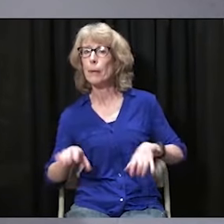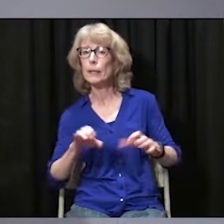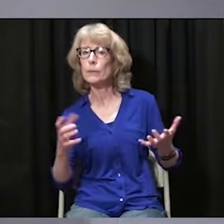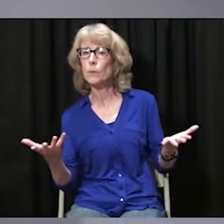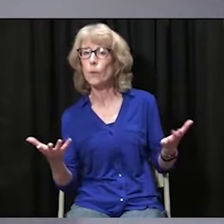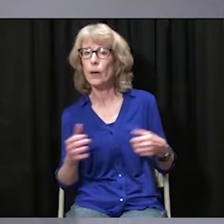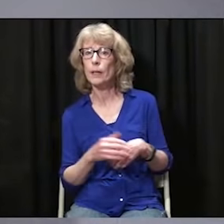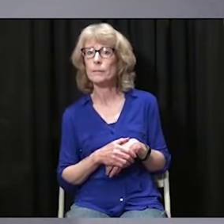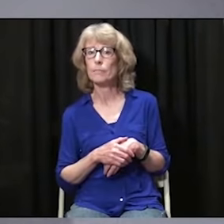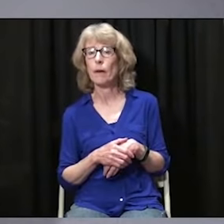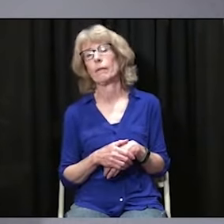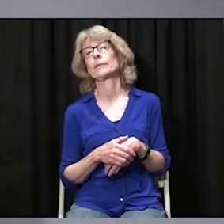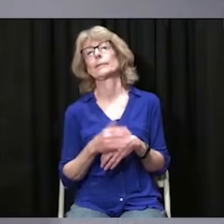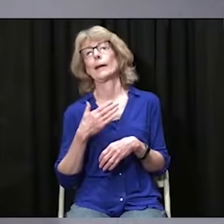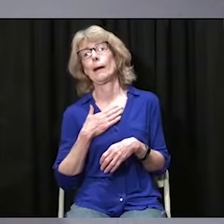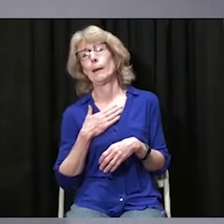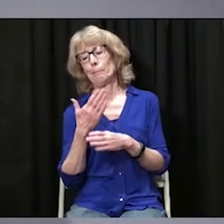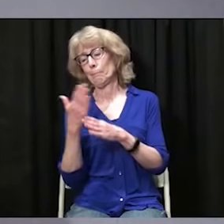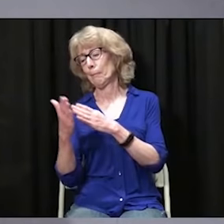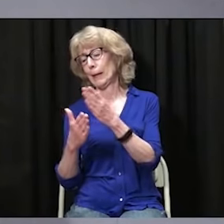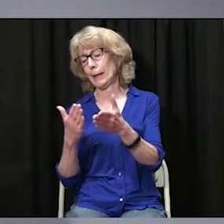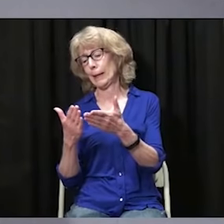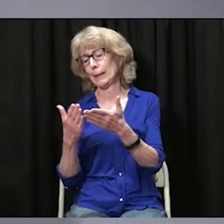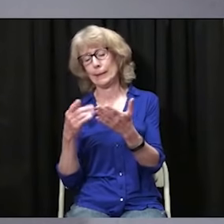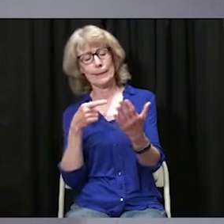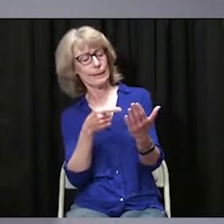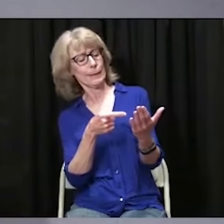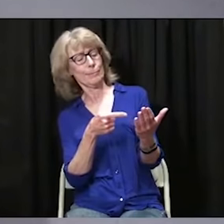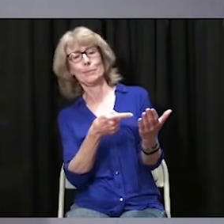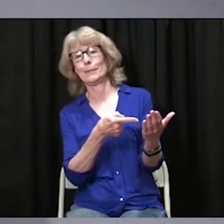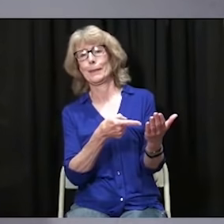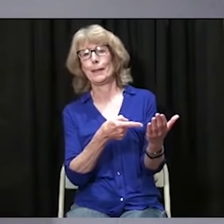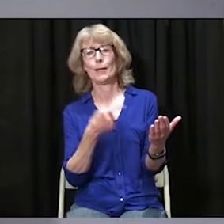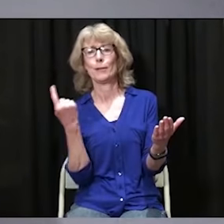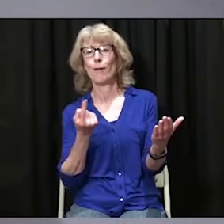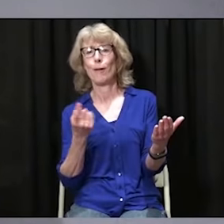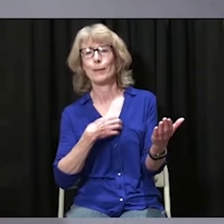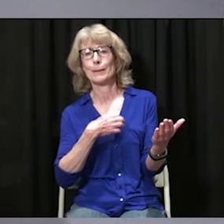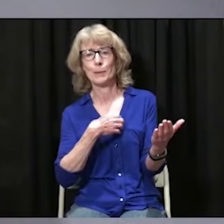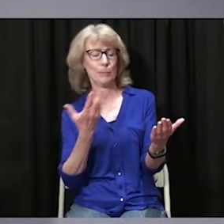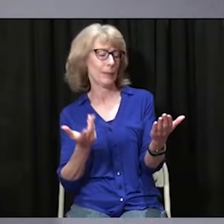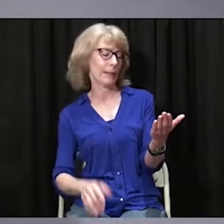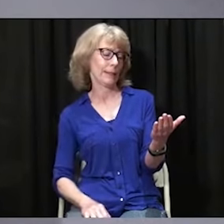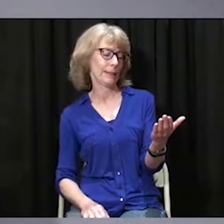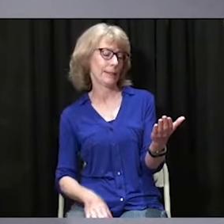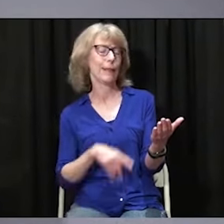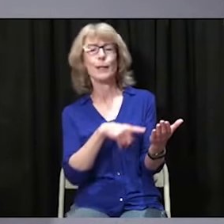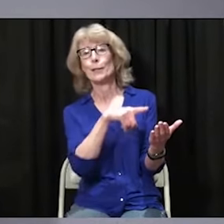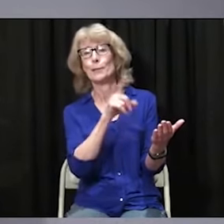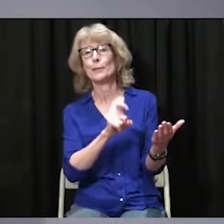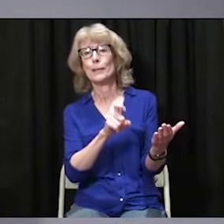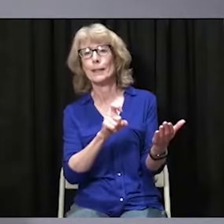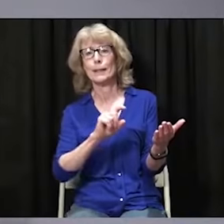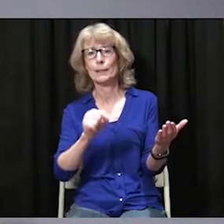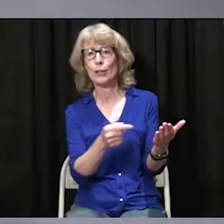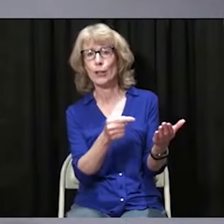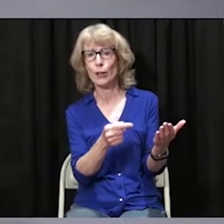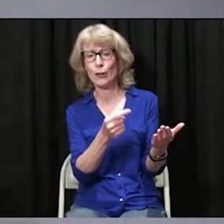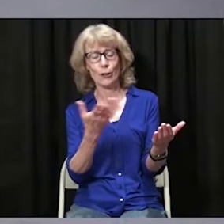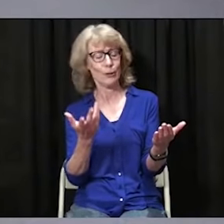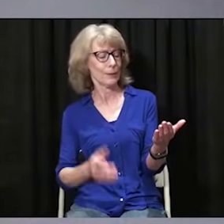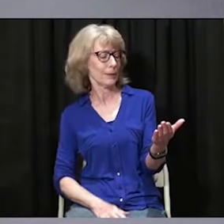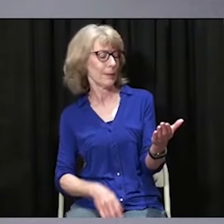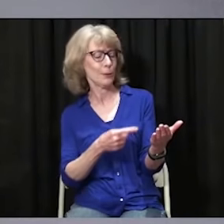metaphorically looked at my left hand and said, psh, serves you right? Always complaining, always saying you're the weaker hand and trying